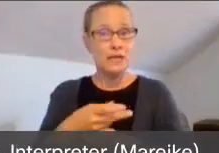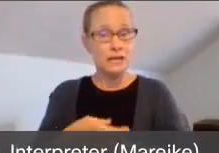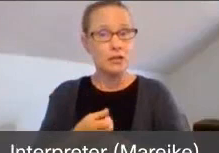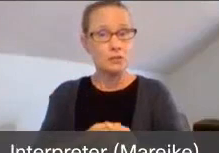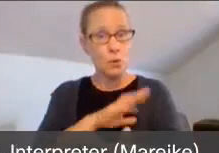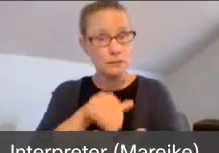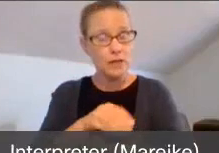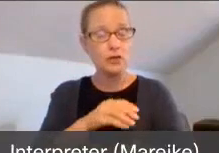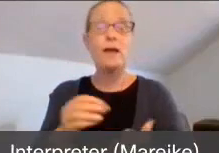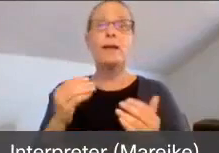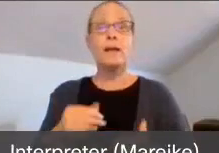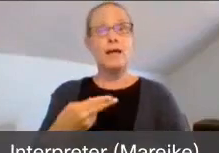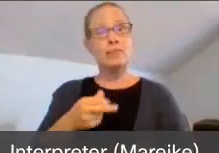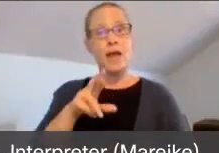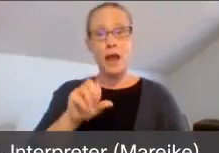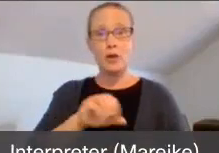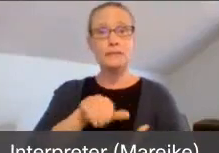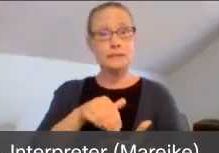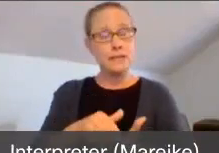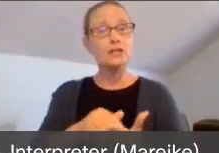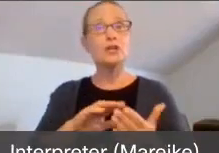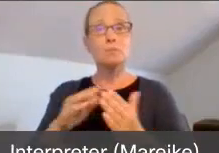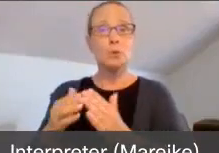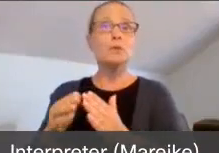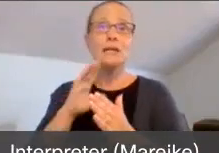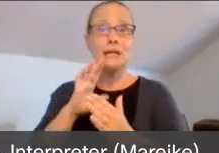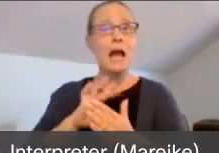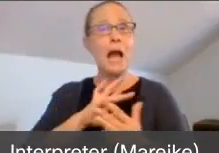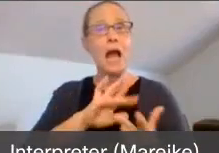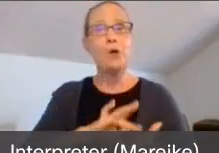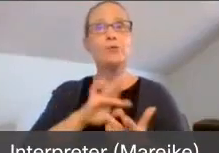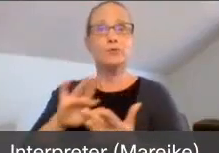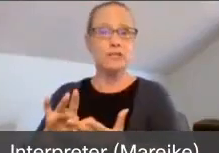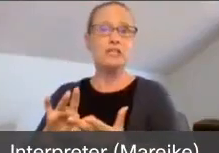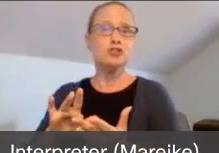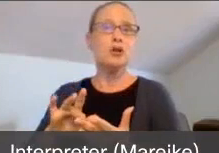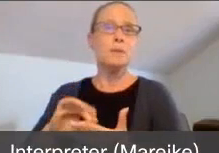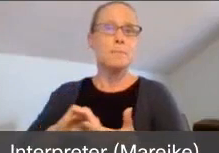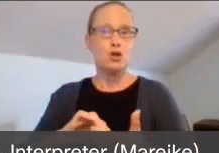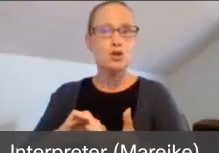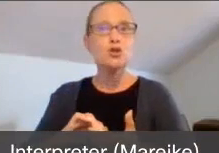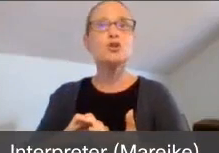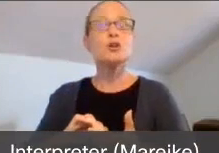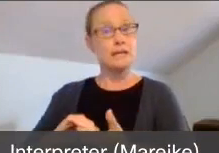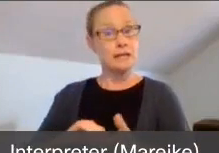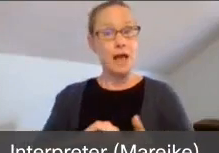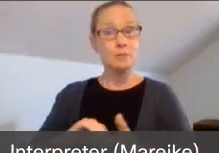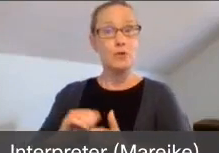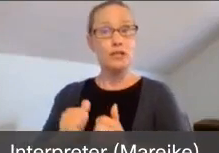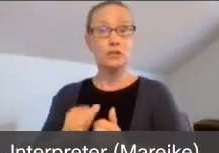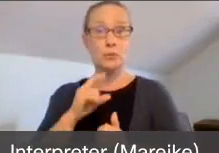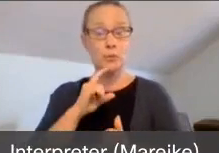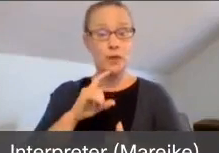the Harris Center Community Outreach Department. In collaboration with the Houston Police Department, Houston